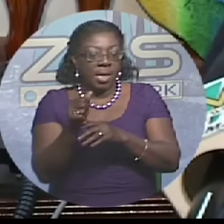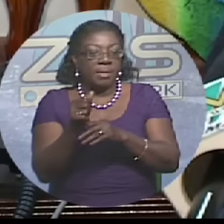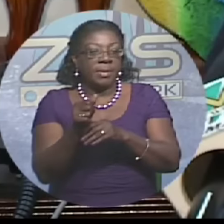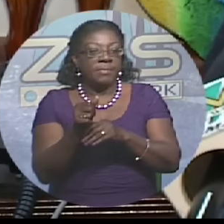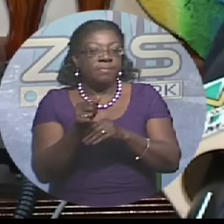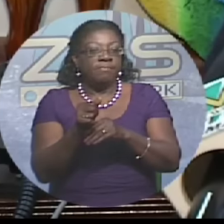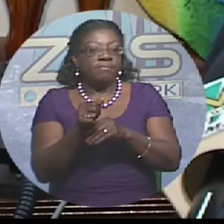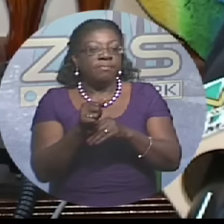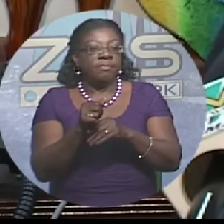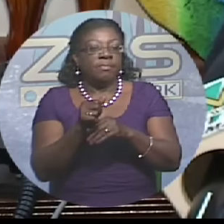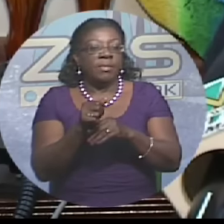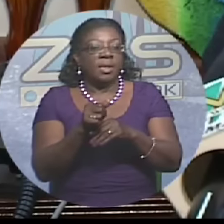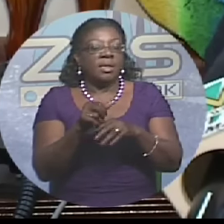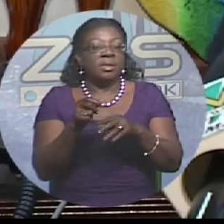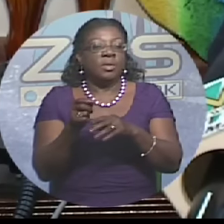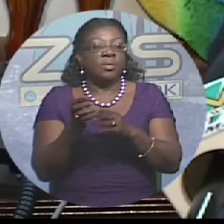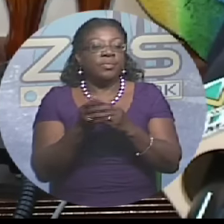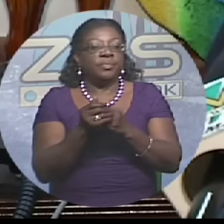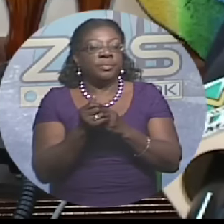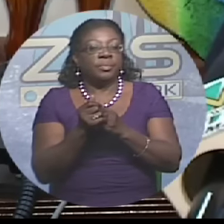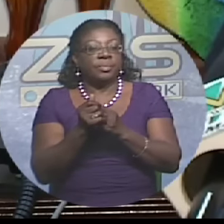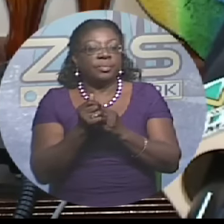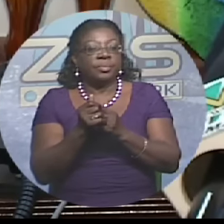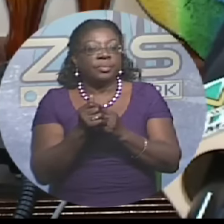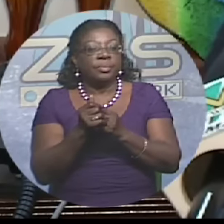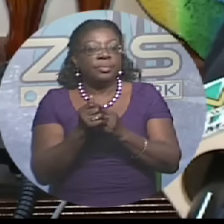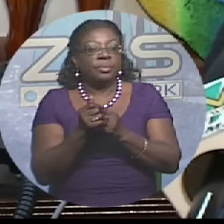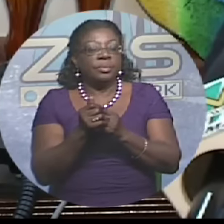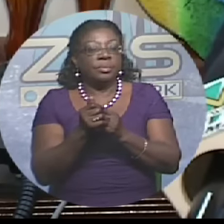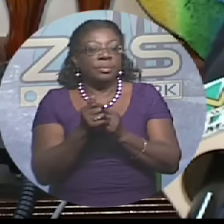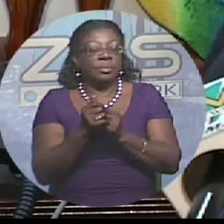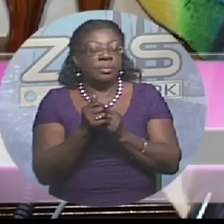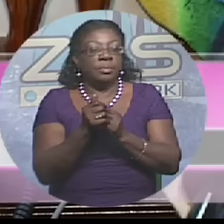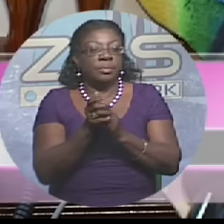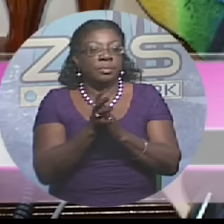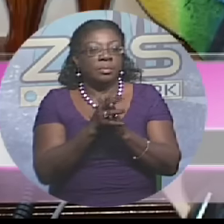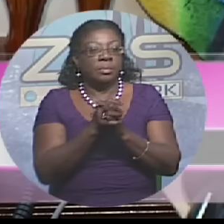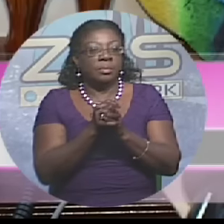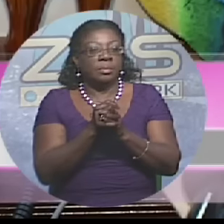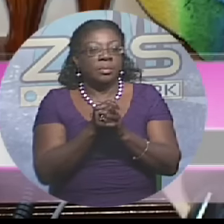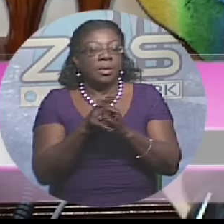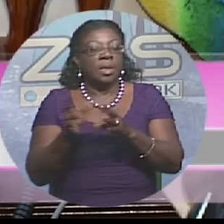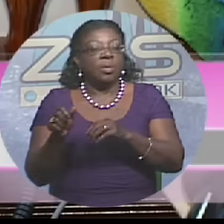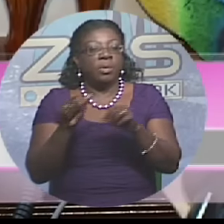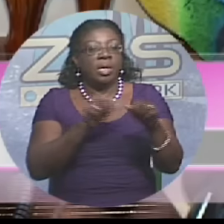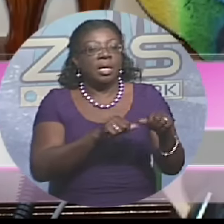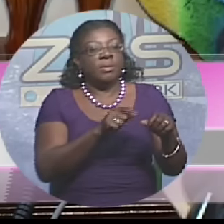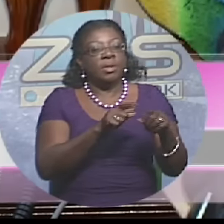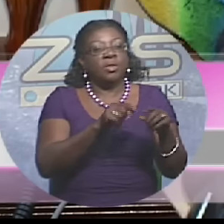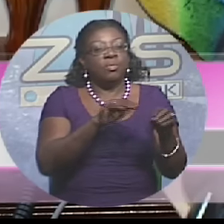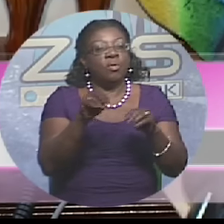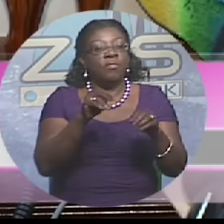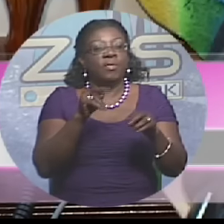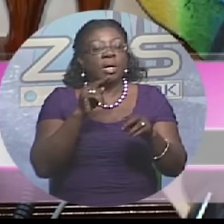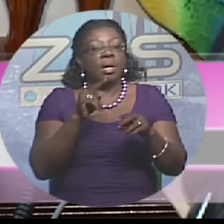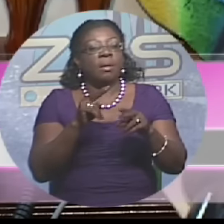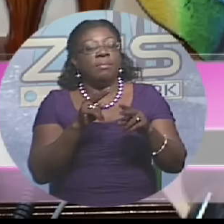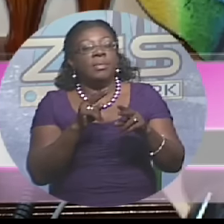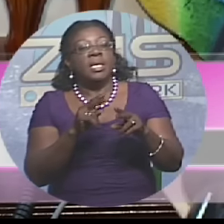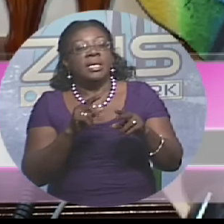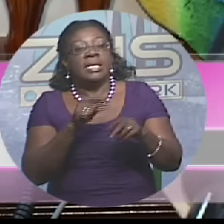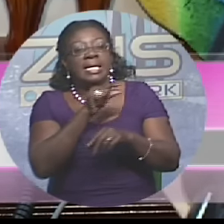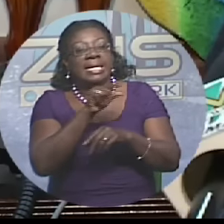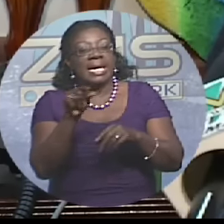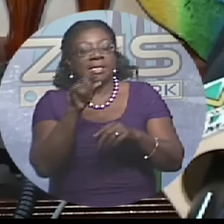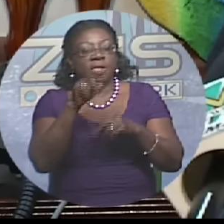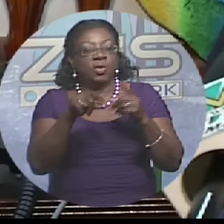come to the Bahamas this mid-year before obviously everything got delayed. So we were able to move them into Miami or other hotels in this market.